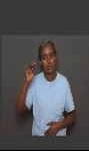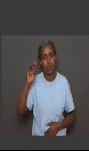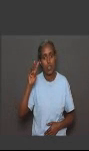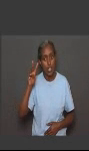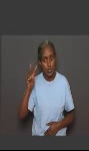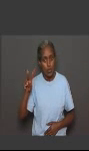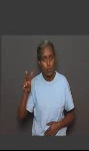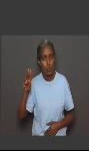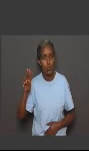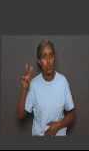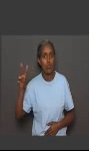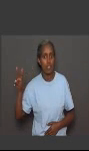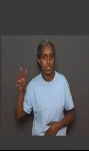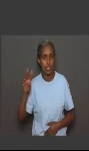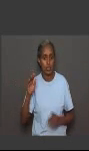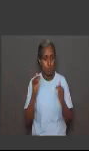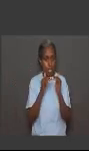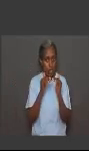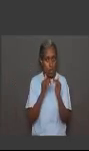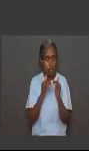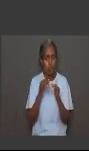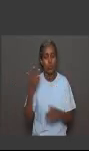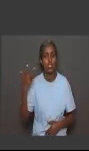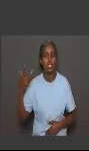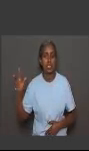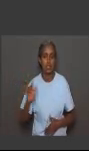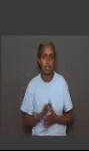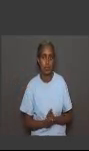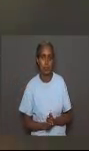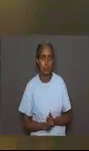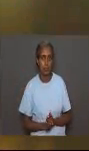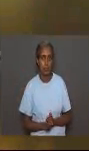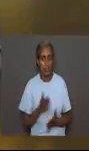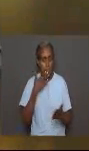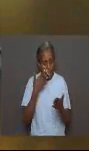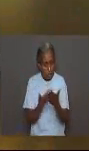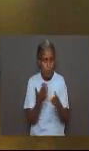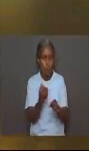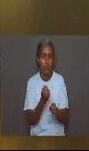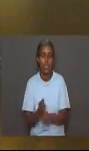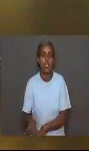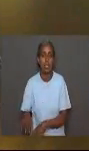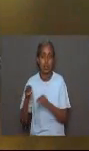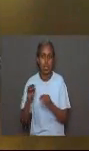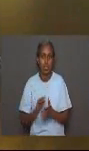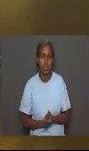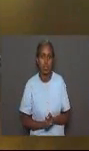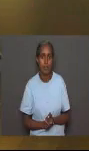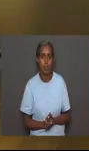of uv to be equal to 13. Good work,